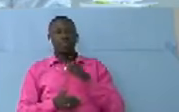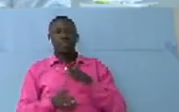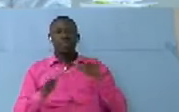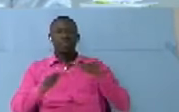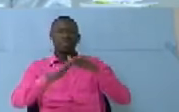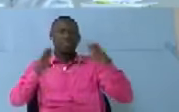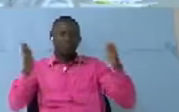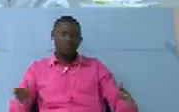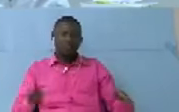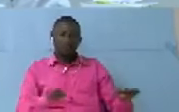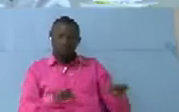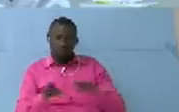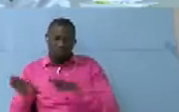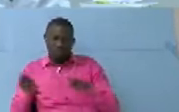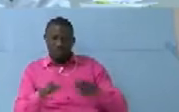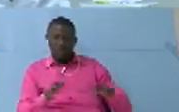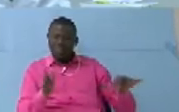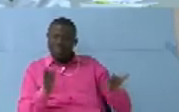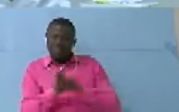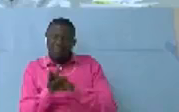or it was fixed?